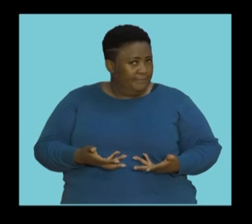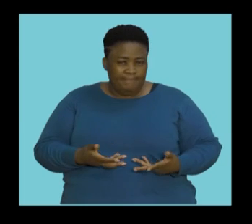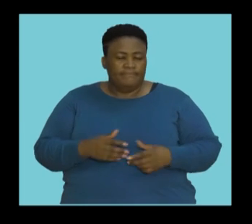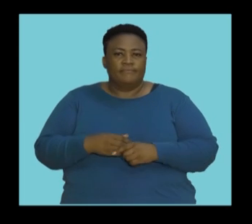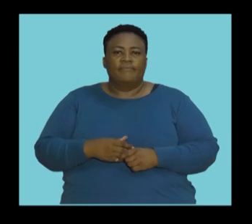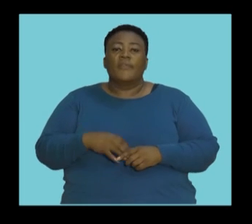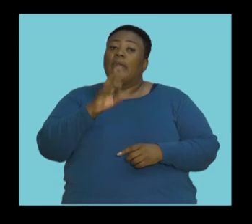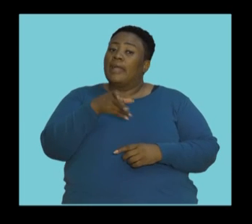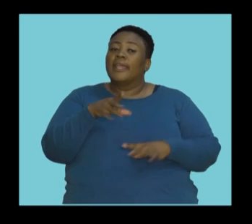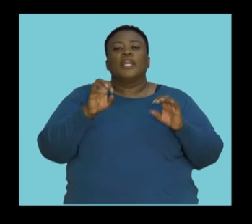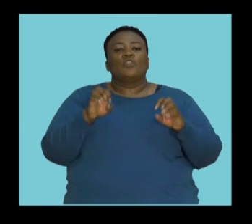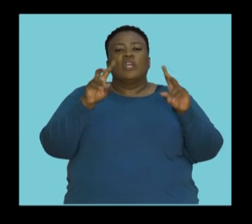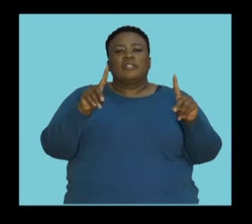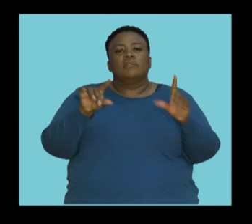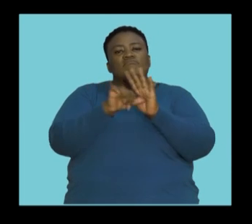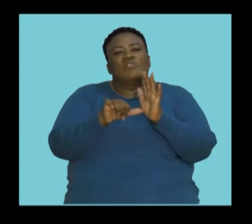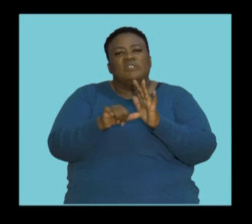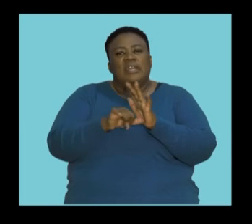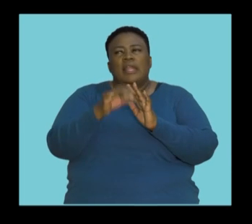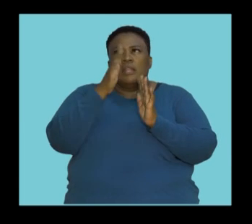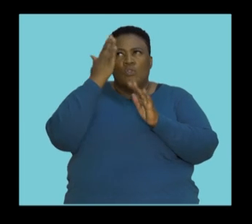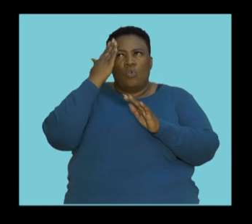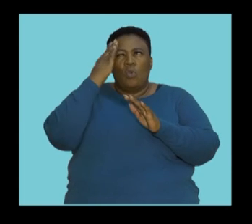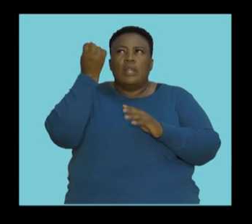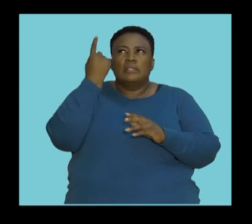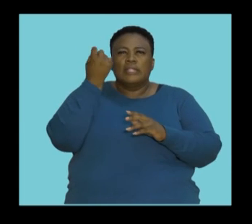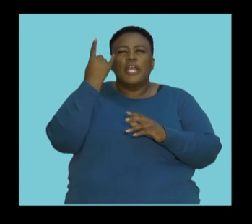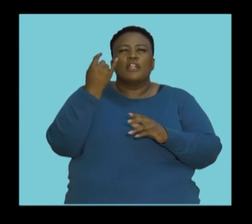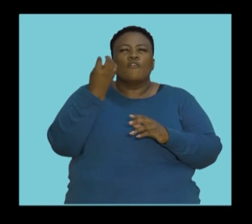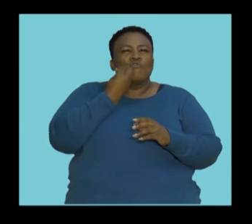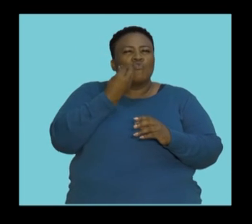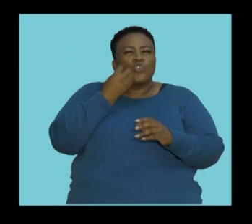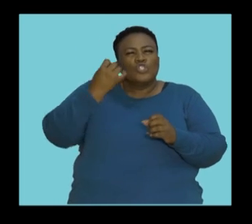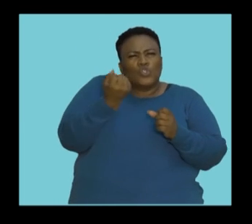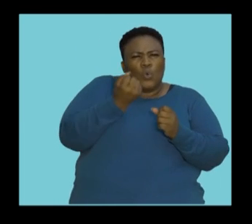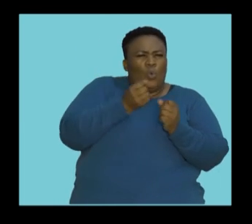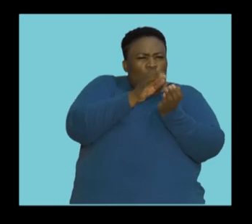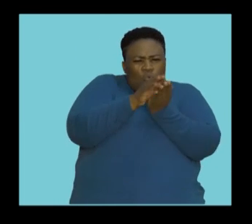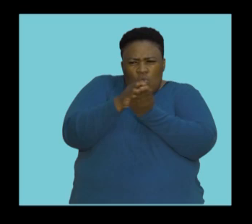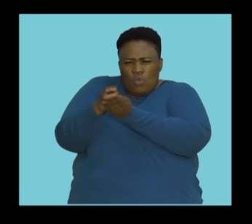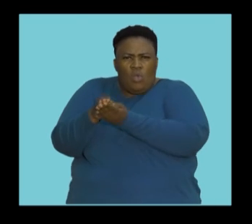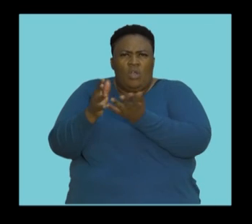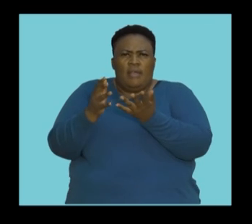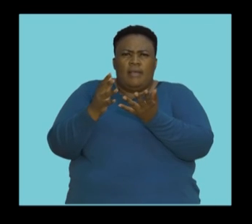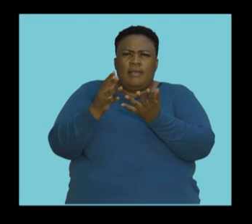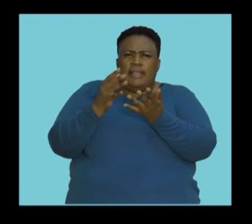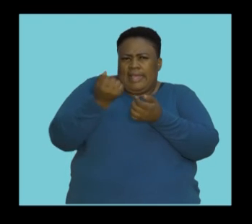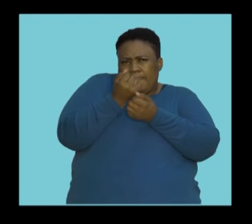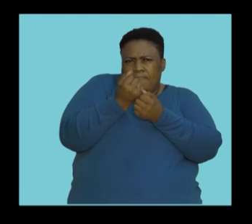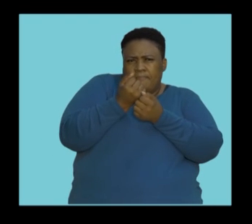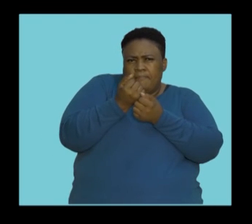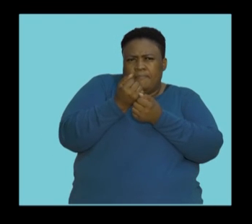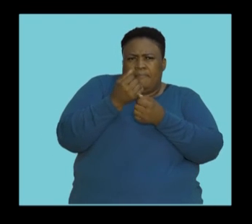for wasting. Education is key. So understand how to store and preserve food in an effective way, and in